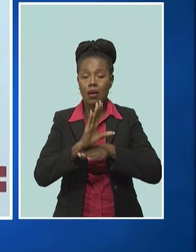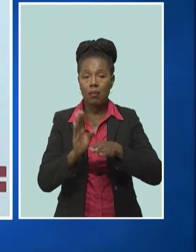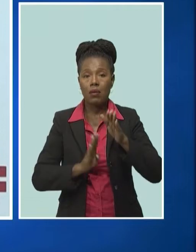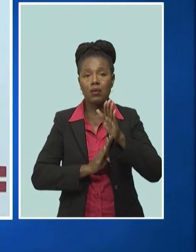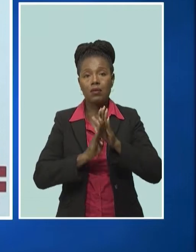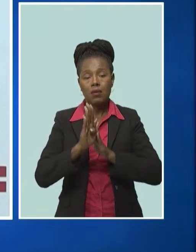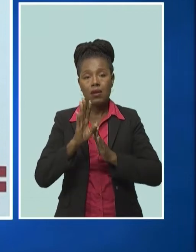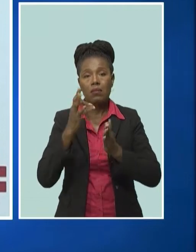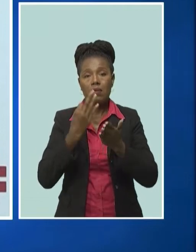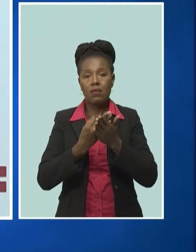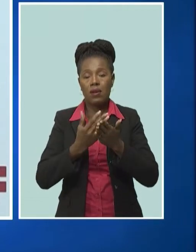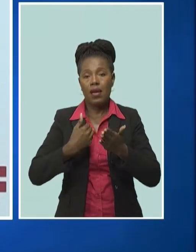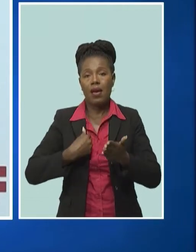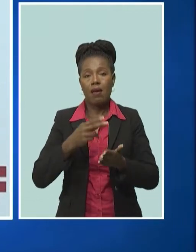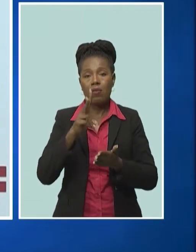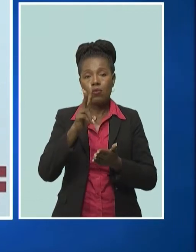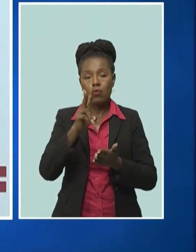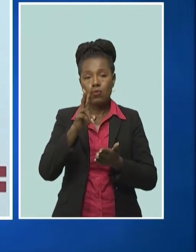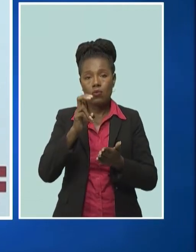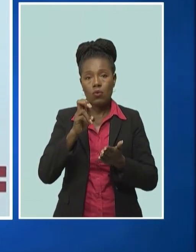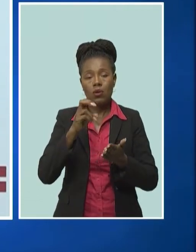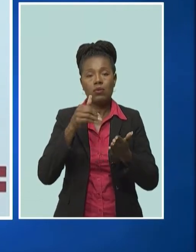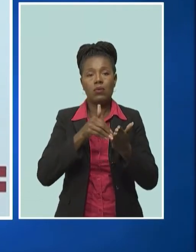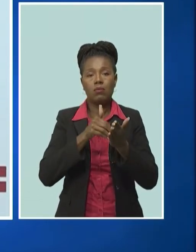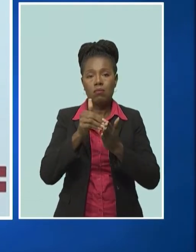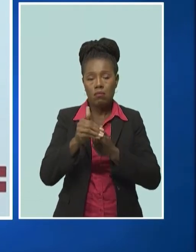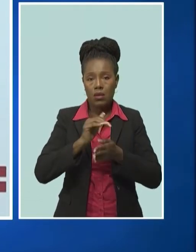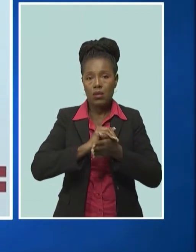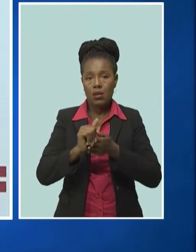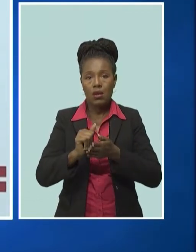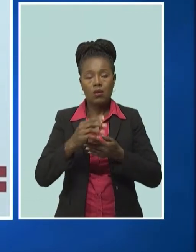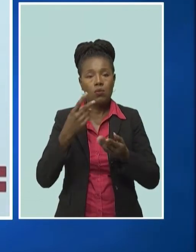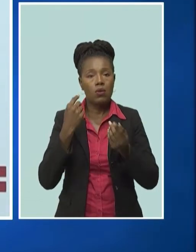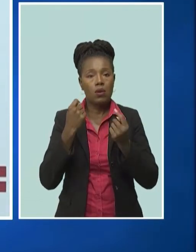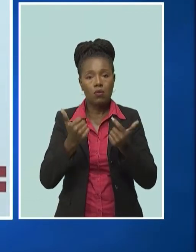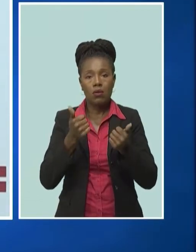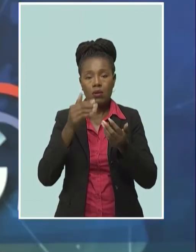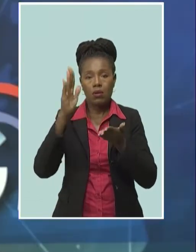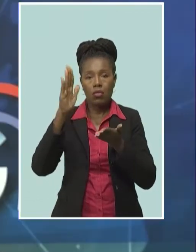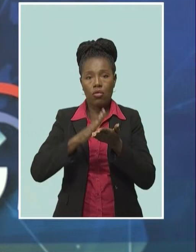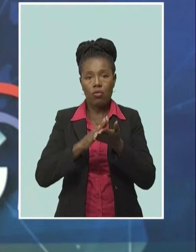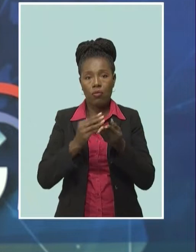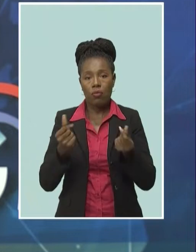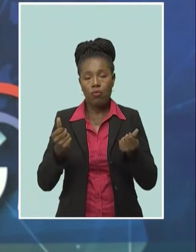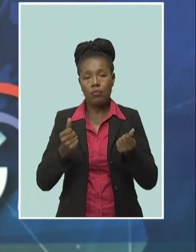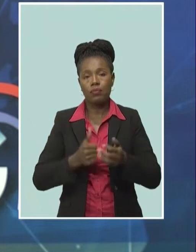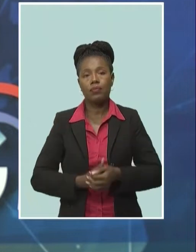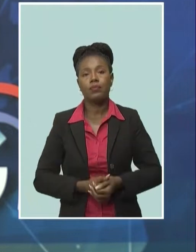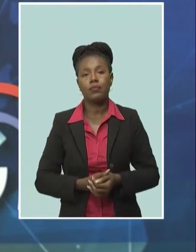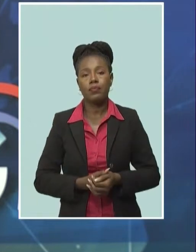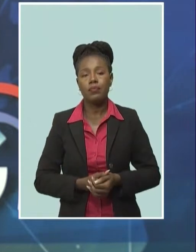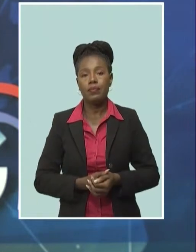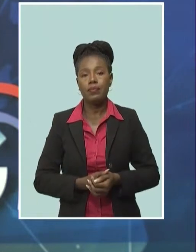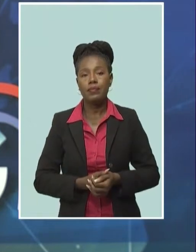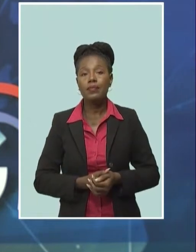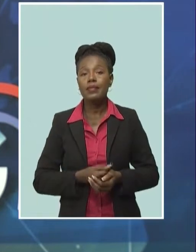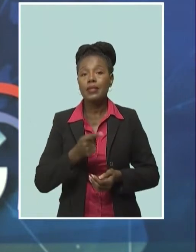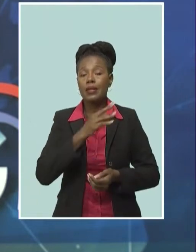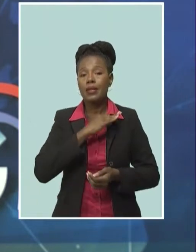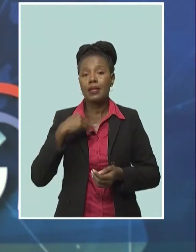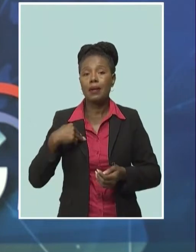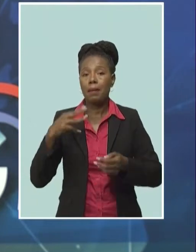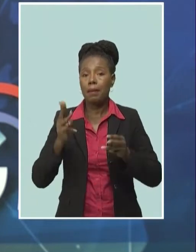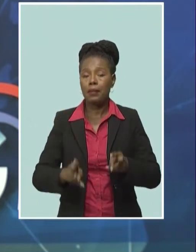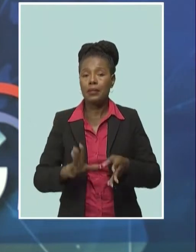in $200 million would be depleted virtually on that one project alone. The senior minister sees opportunities